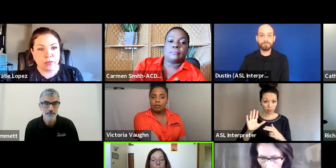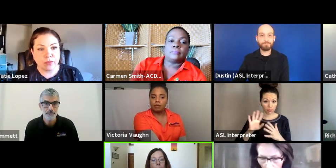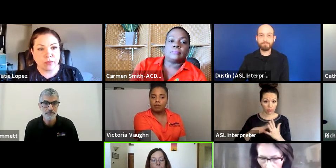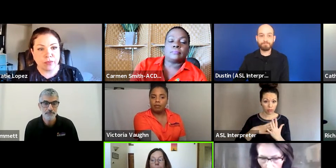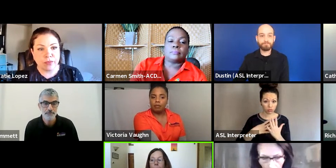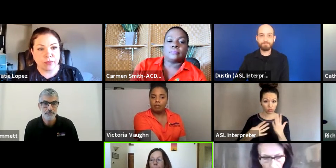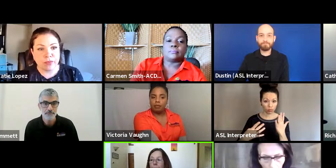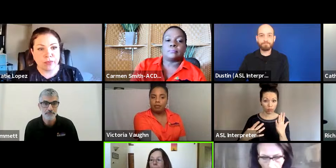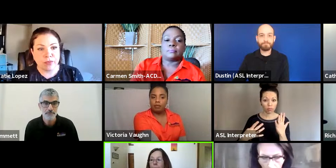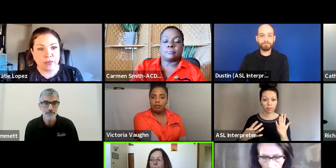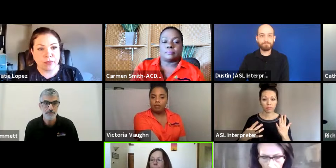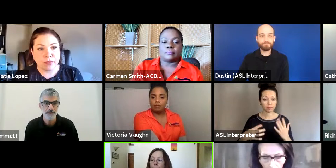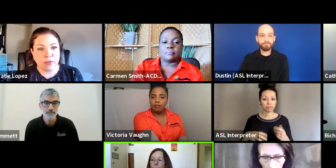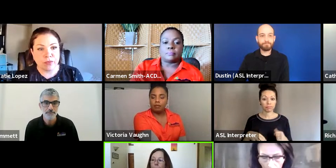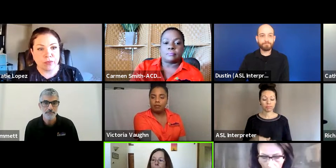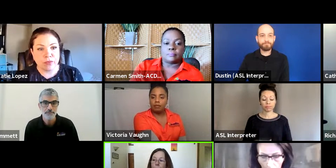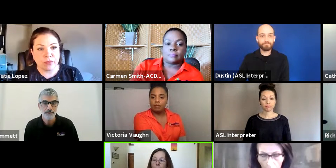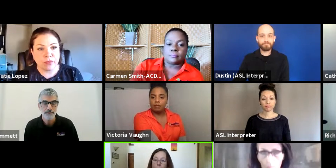No.